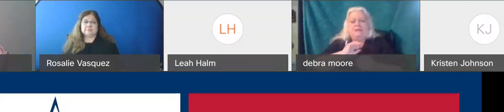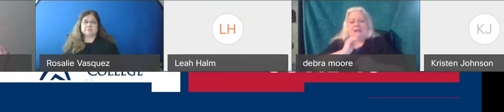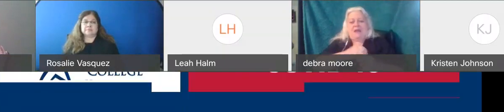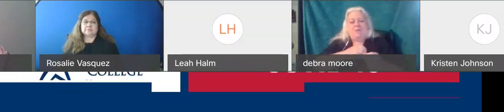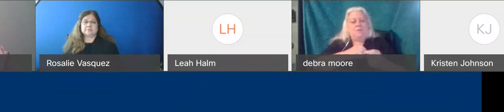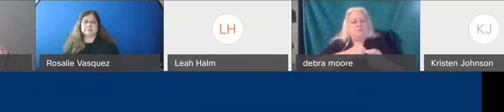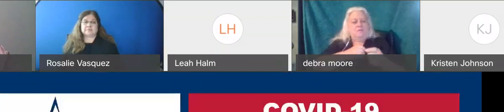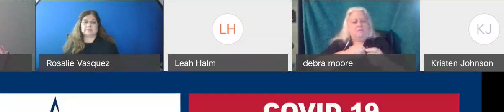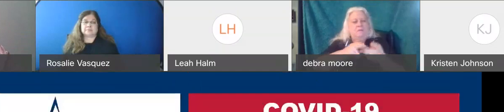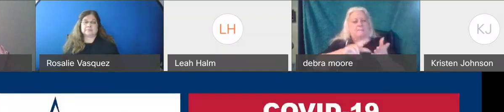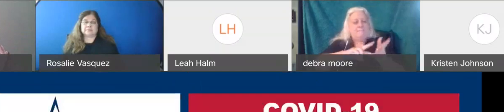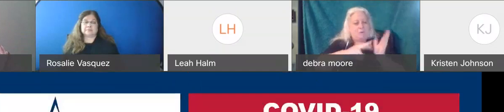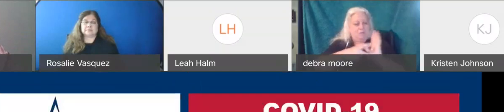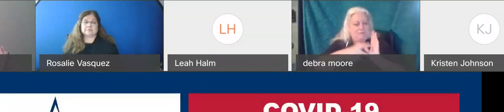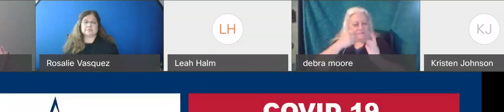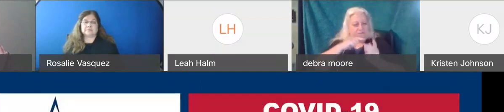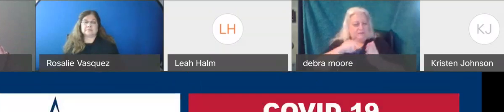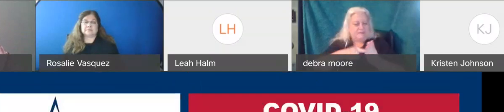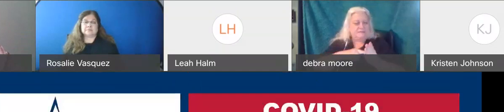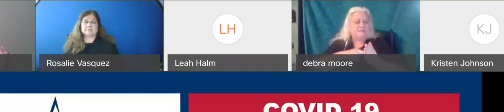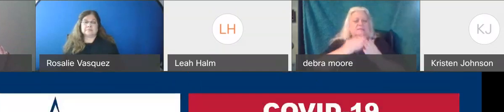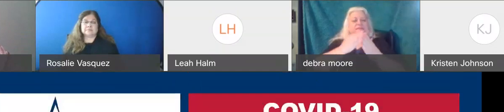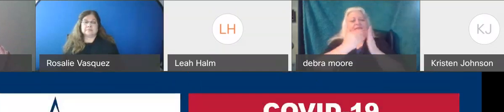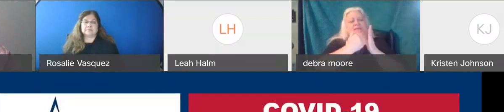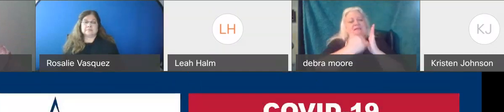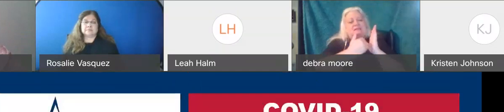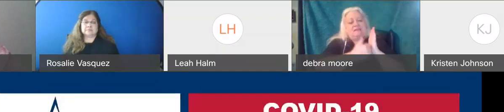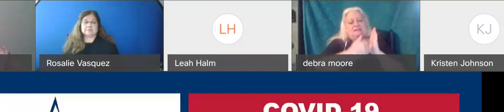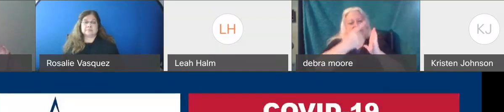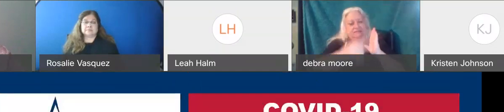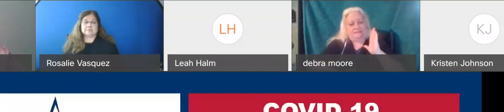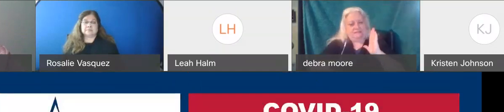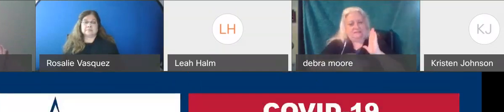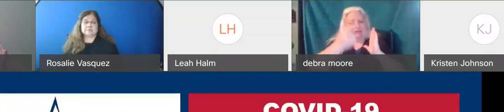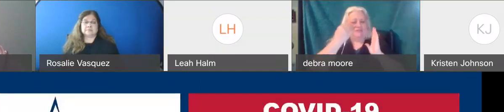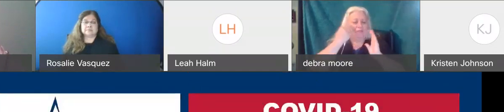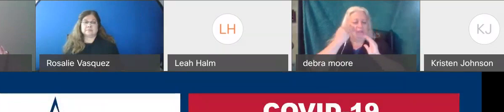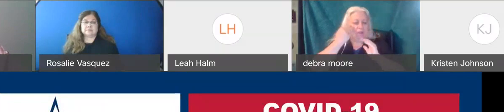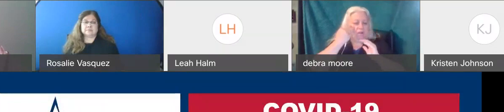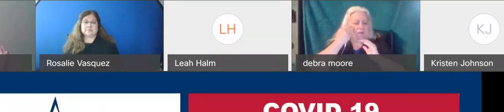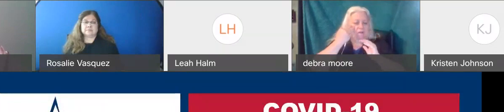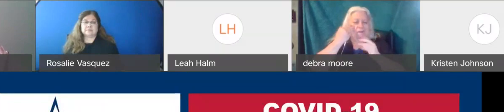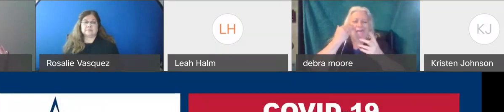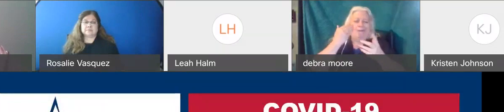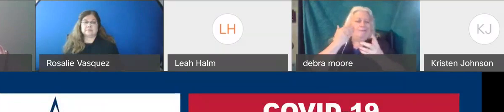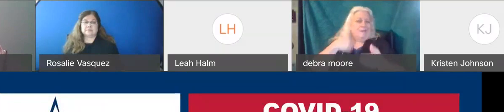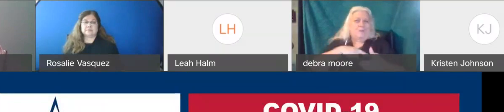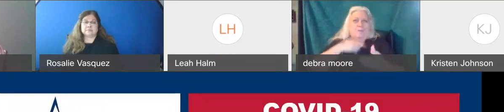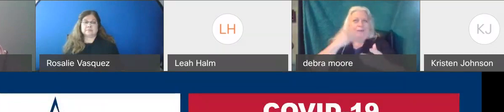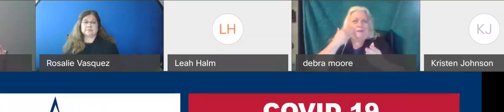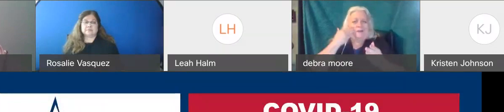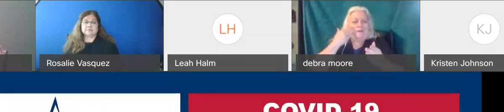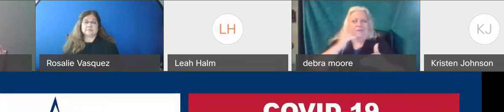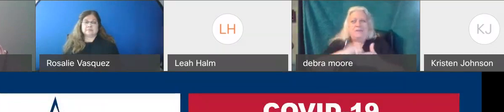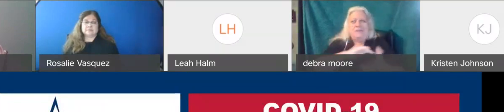purposes. So this is just a list of the known symptoms. As we know, they can